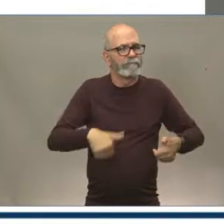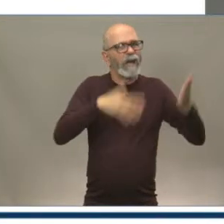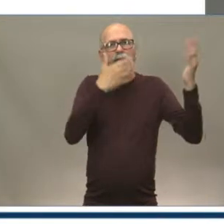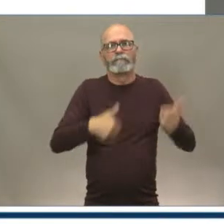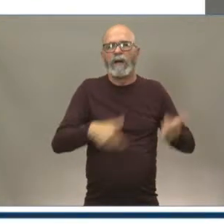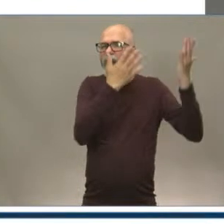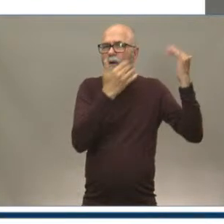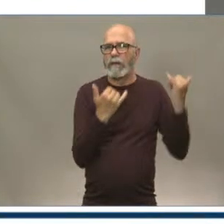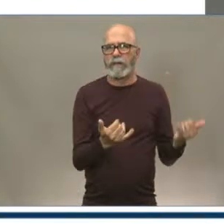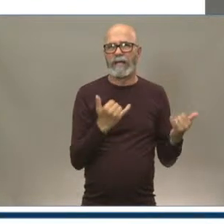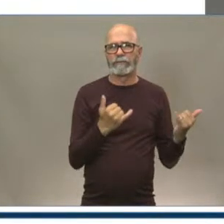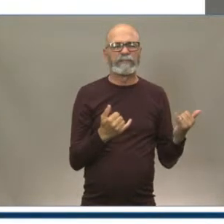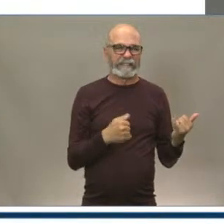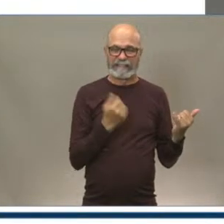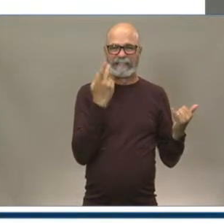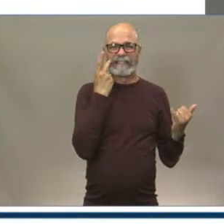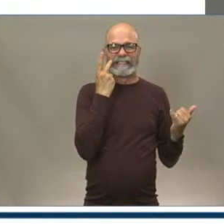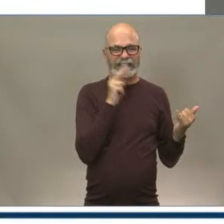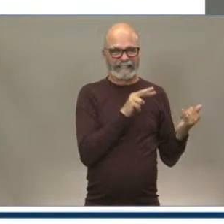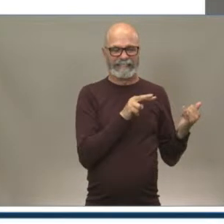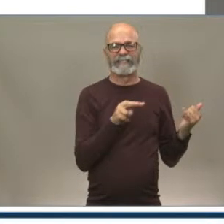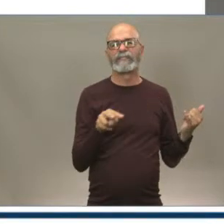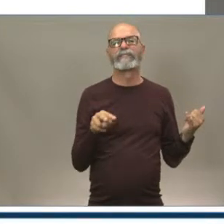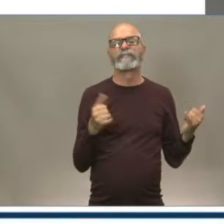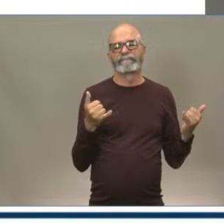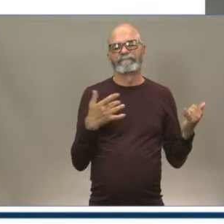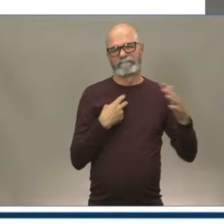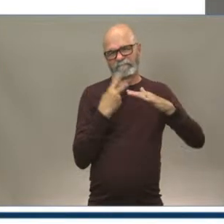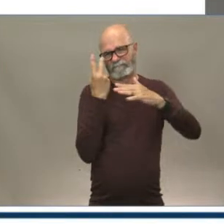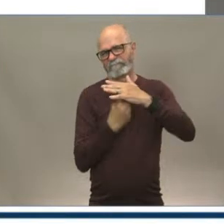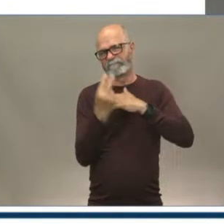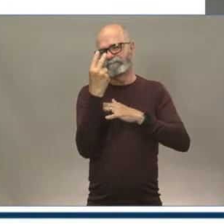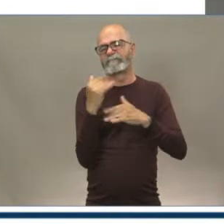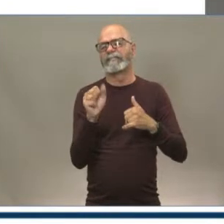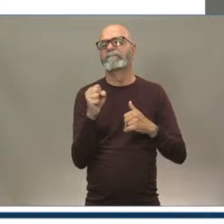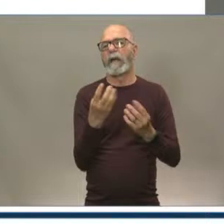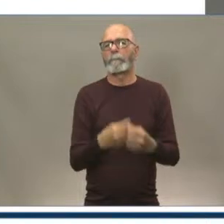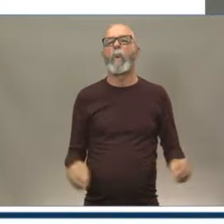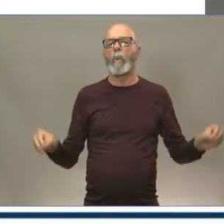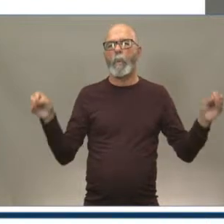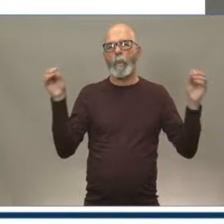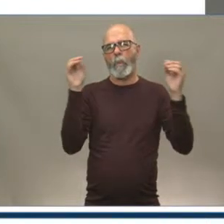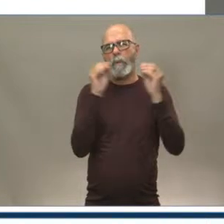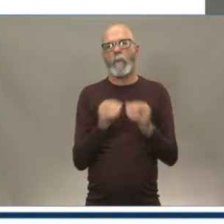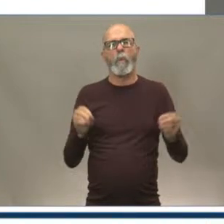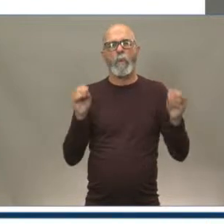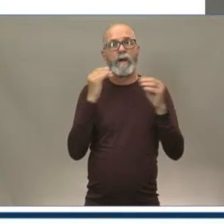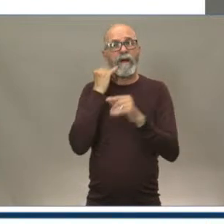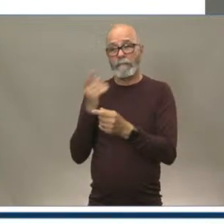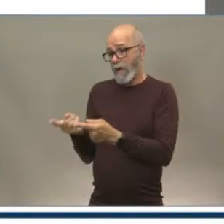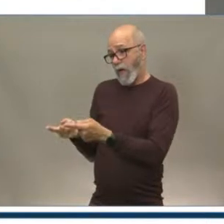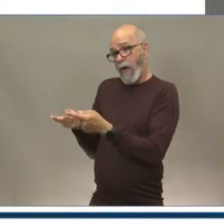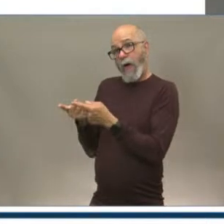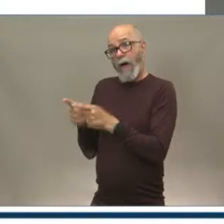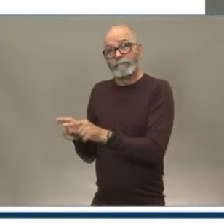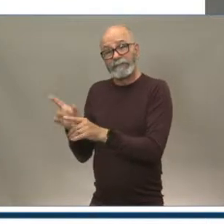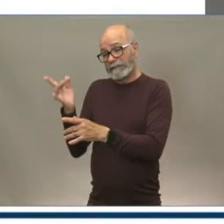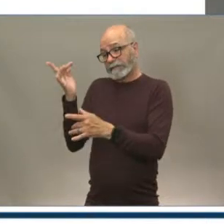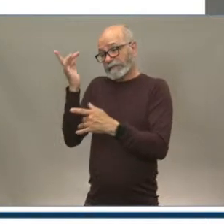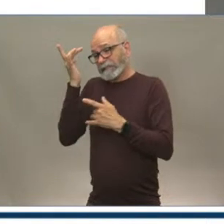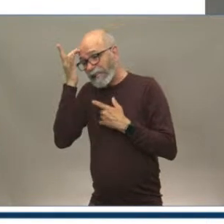this concerning trend will continue. There's always a time lag between cases and then a portion who